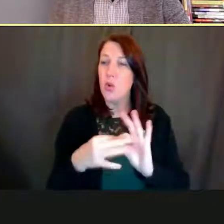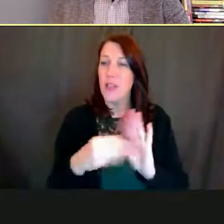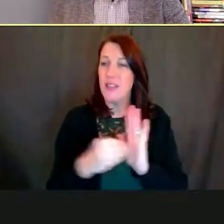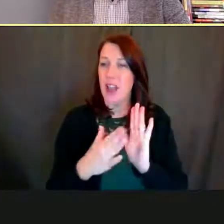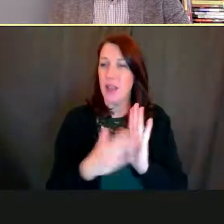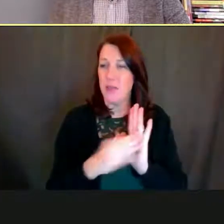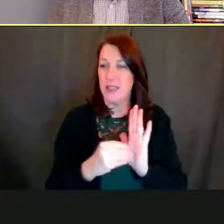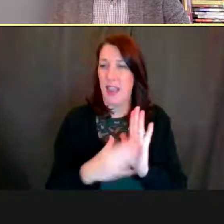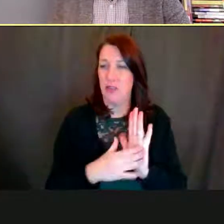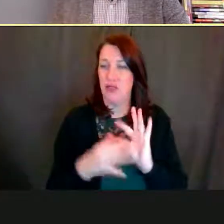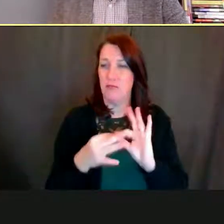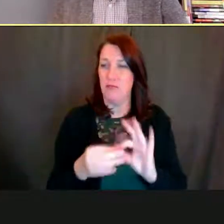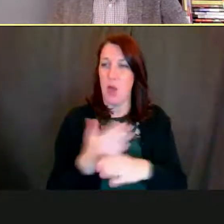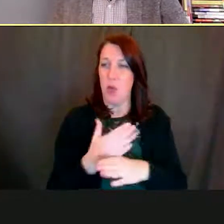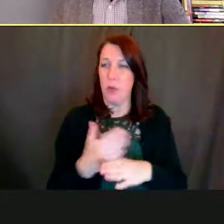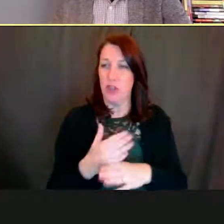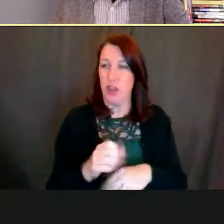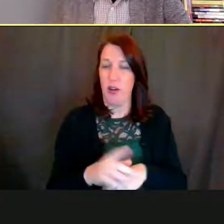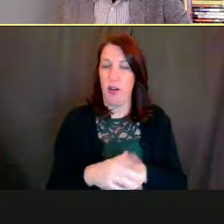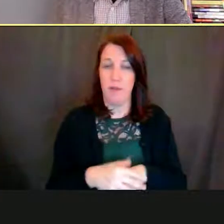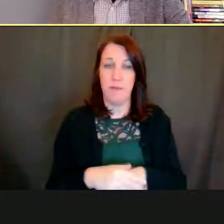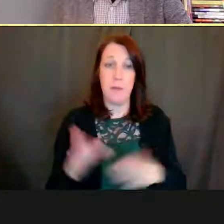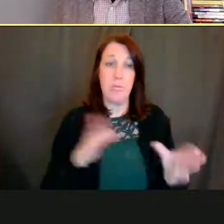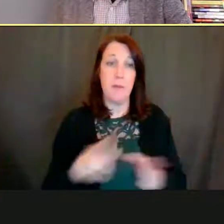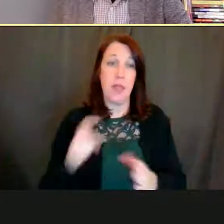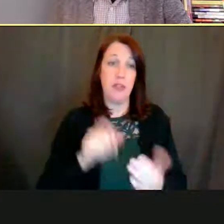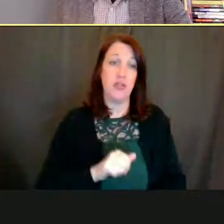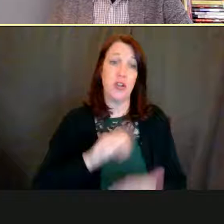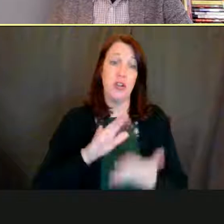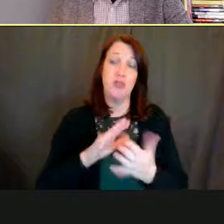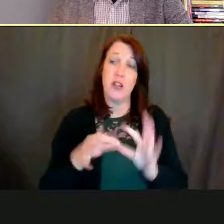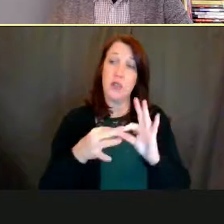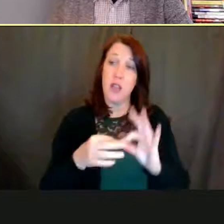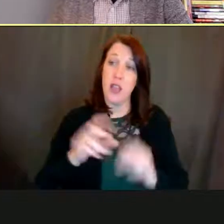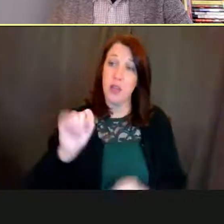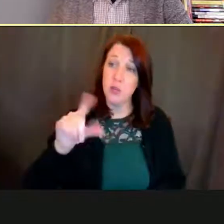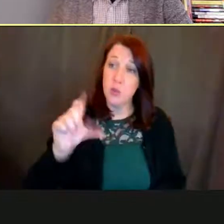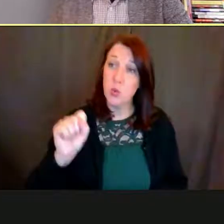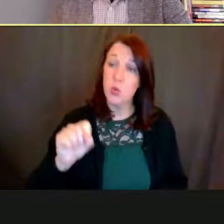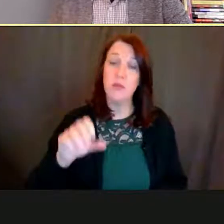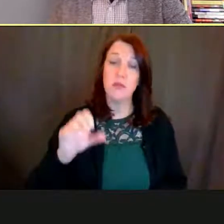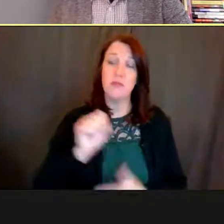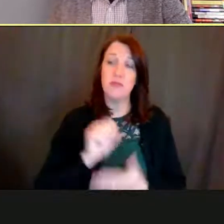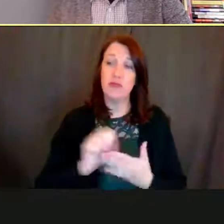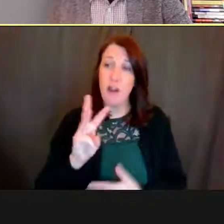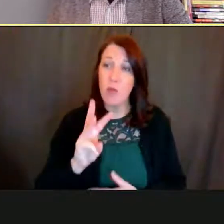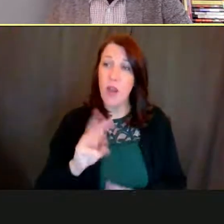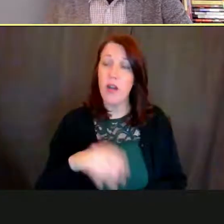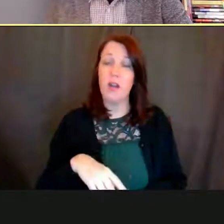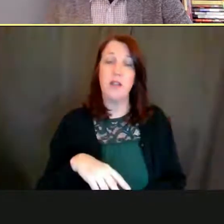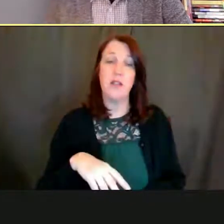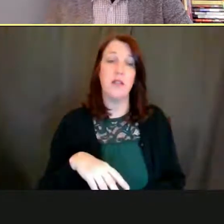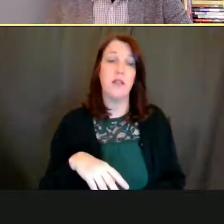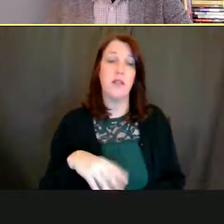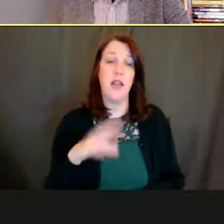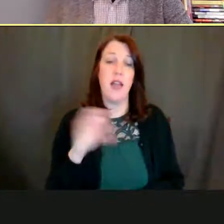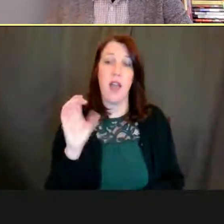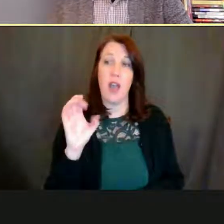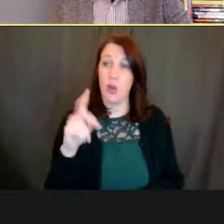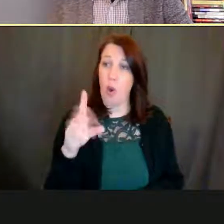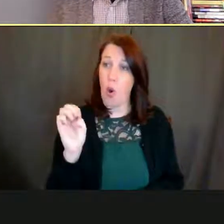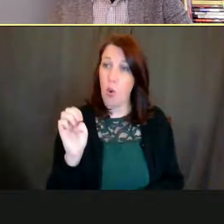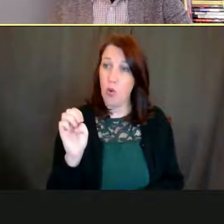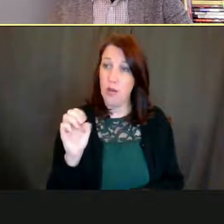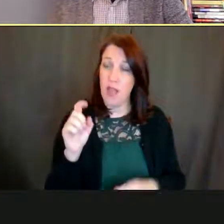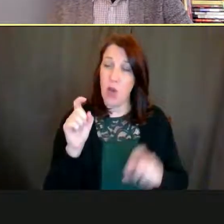shared. Plans should address related tools, software, and code that would be